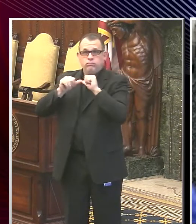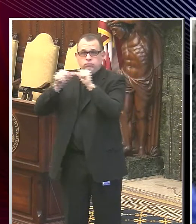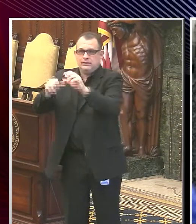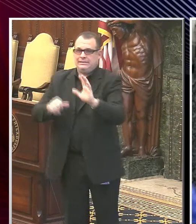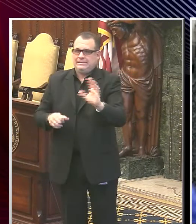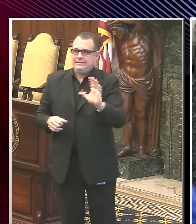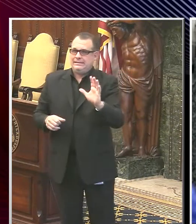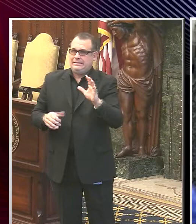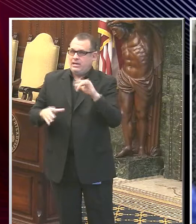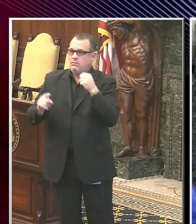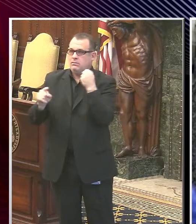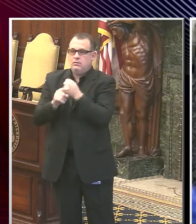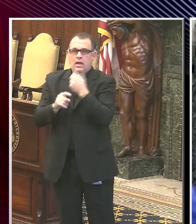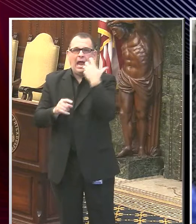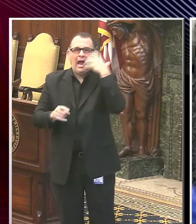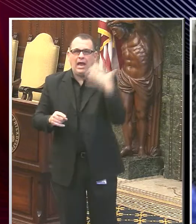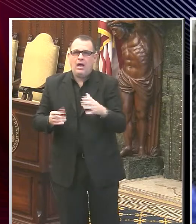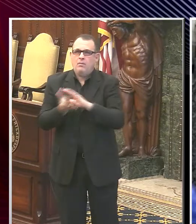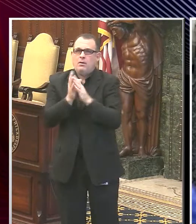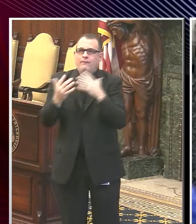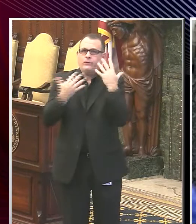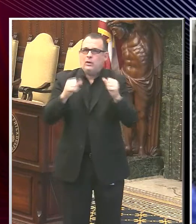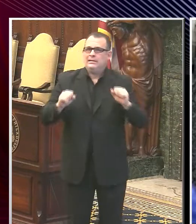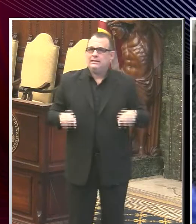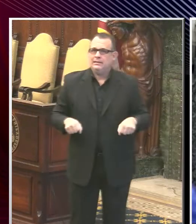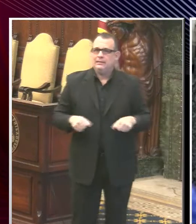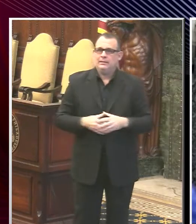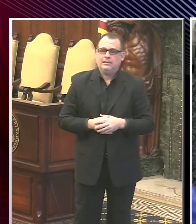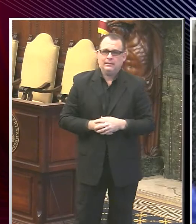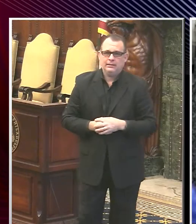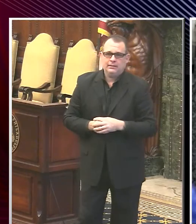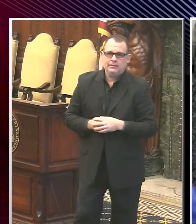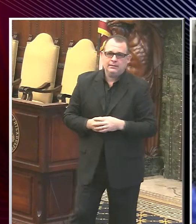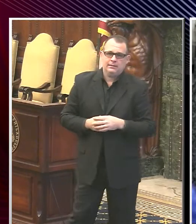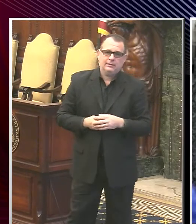Farley has his update on COVID-19. Doc?